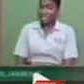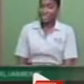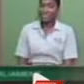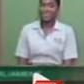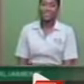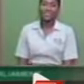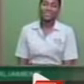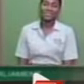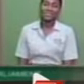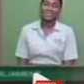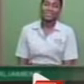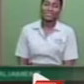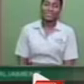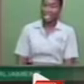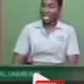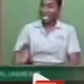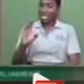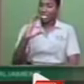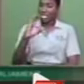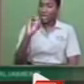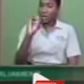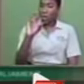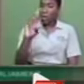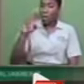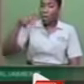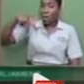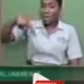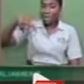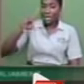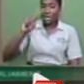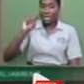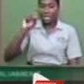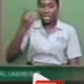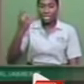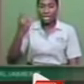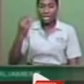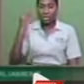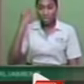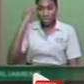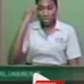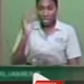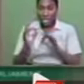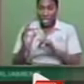Corporation tax exemption for multi-dwelling properties. Again,